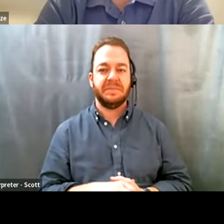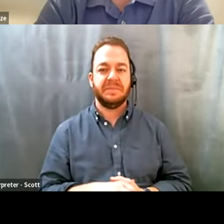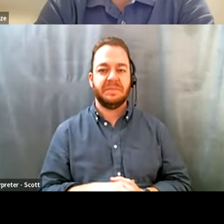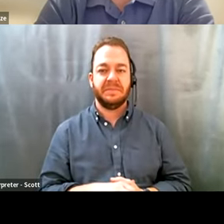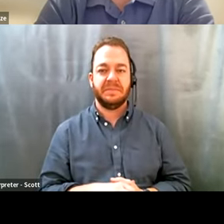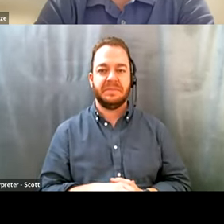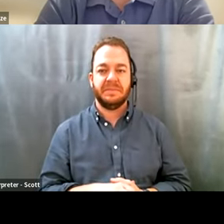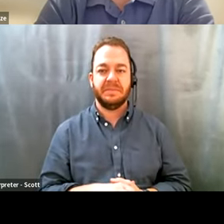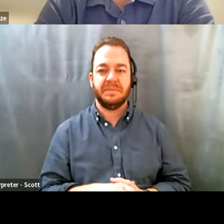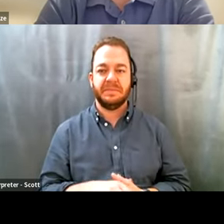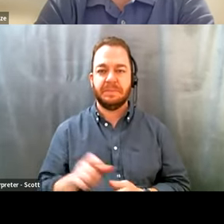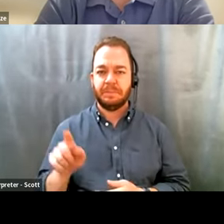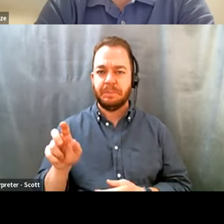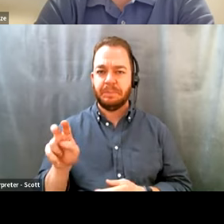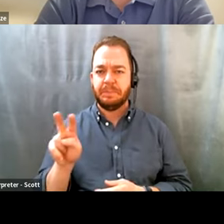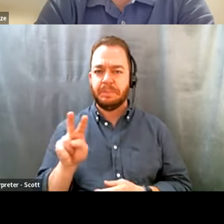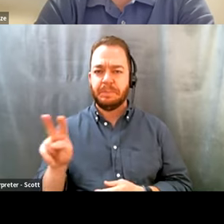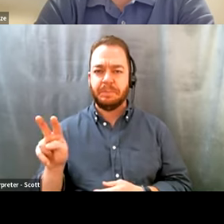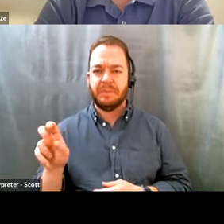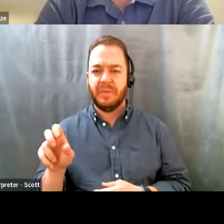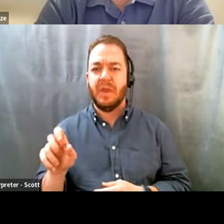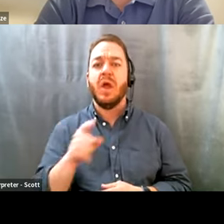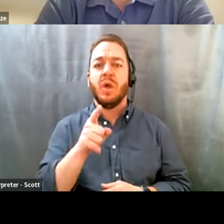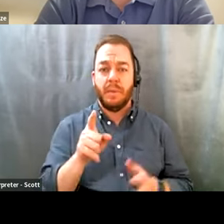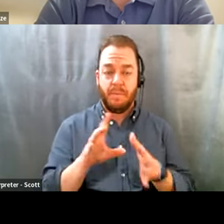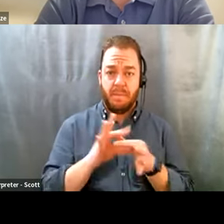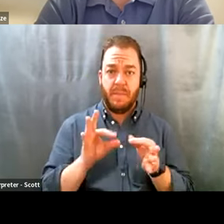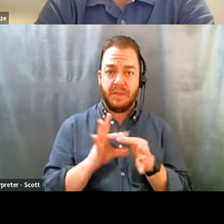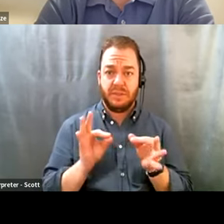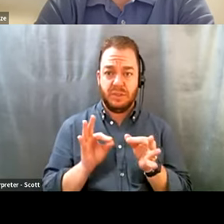We're just seeing if any of the other subcommittees. You talked about